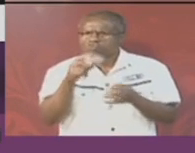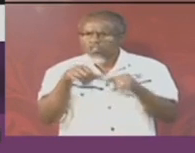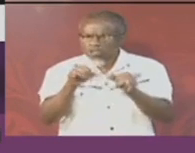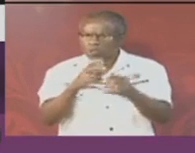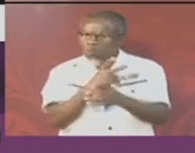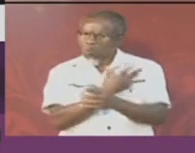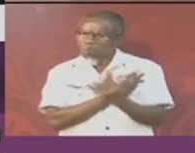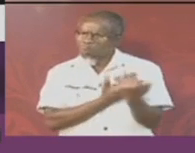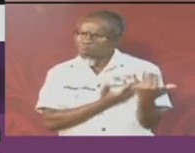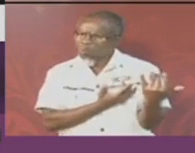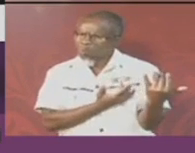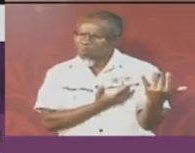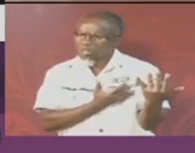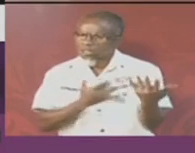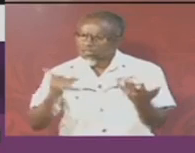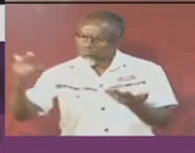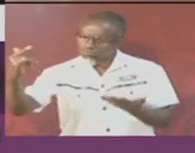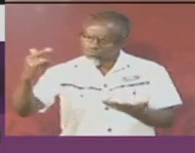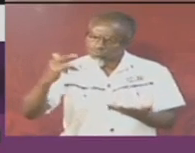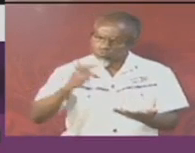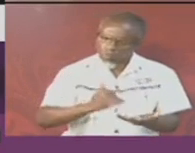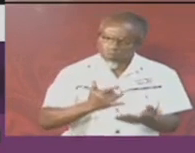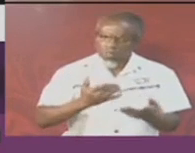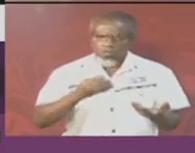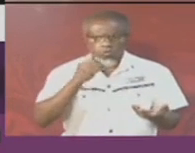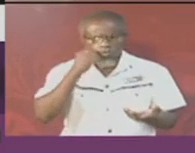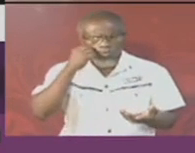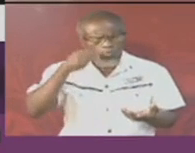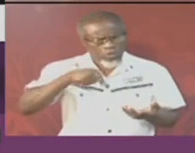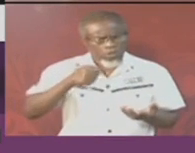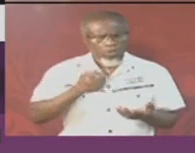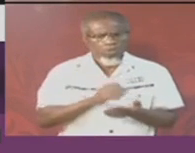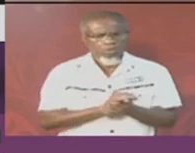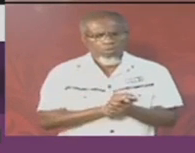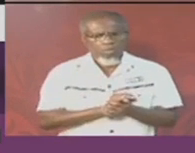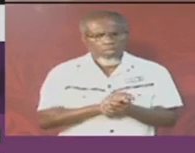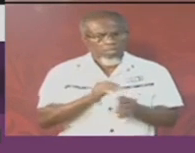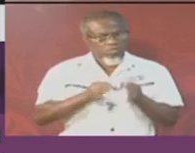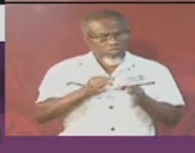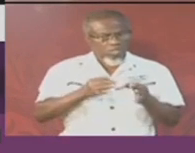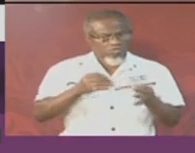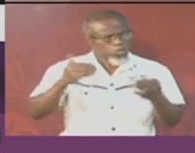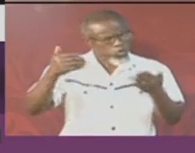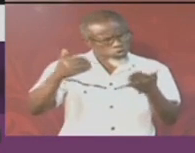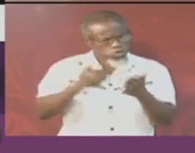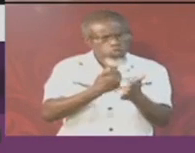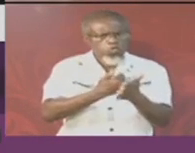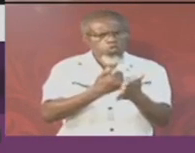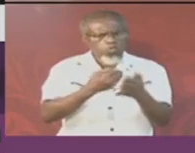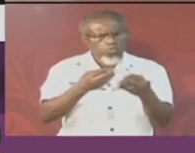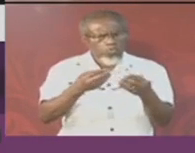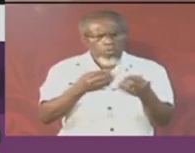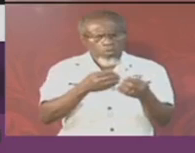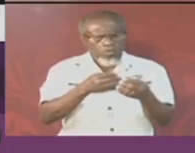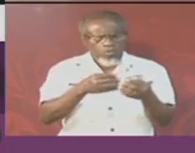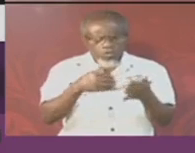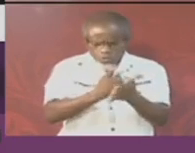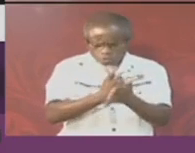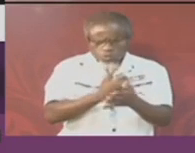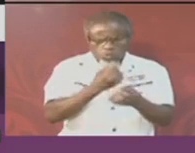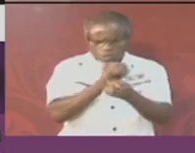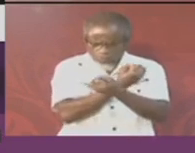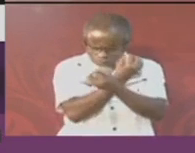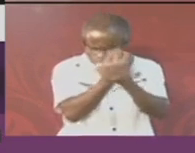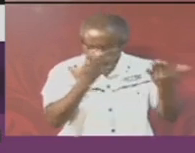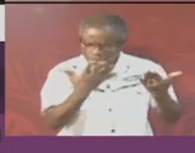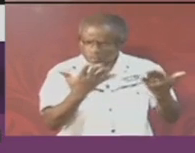update, just to make sure that we have a more current update? And lastly, has there been any evidence from the